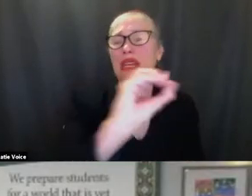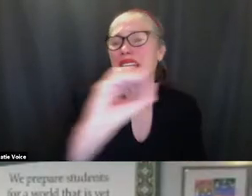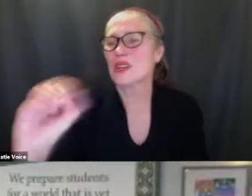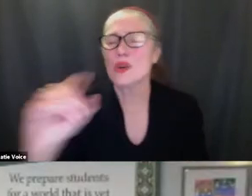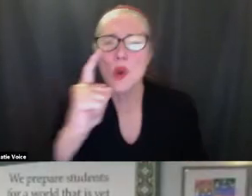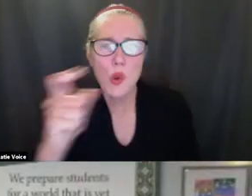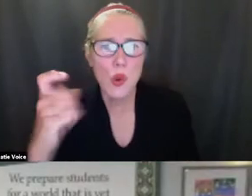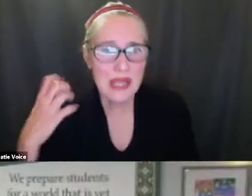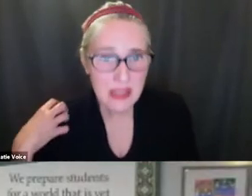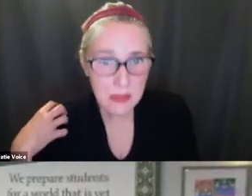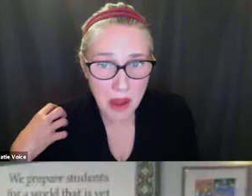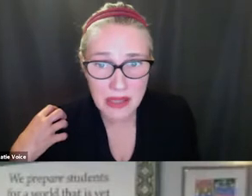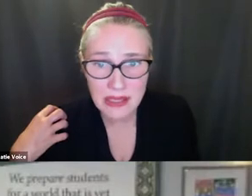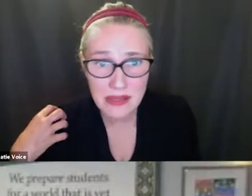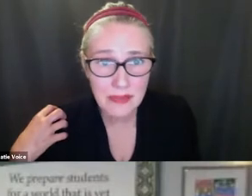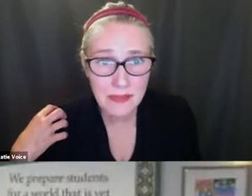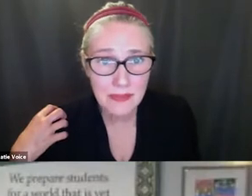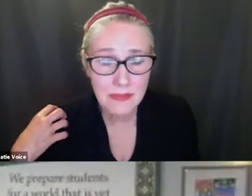boss